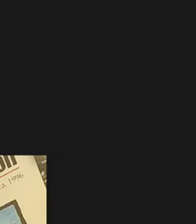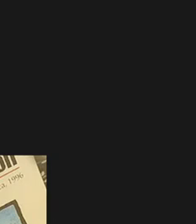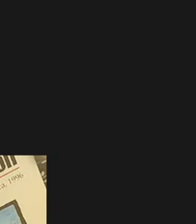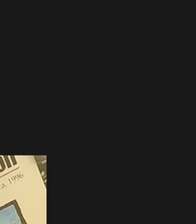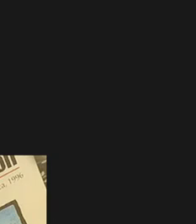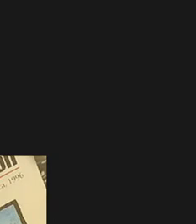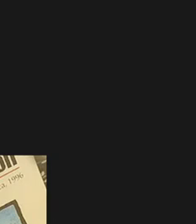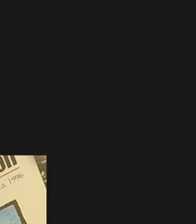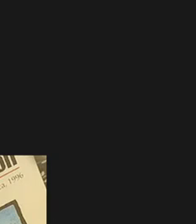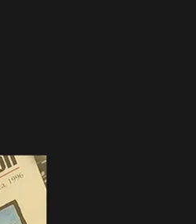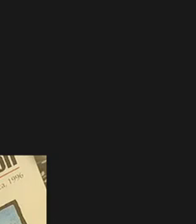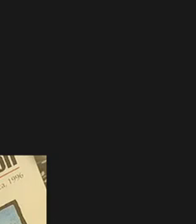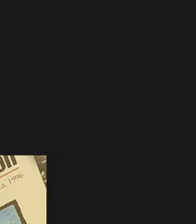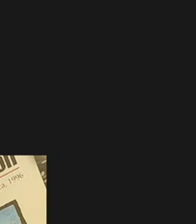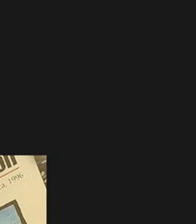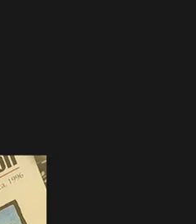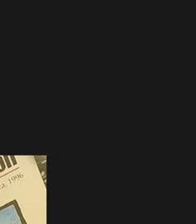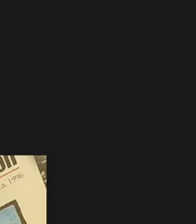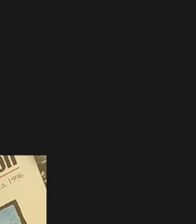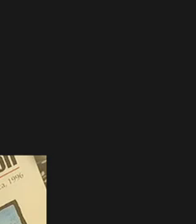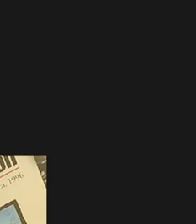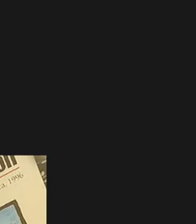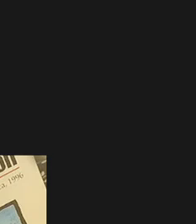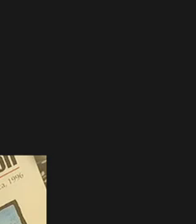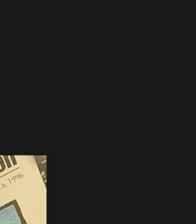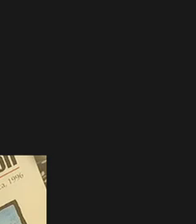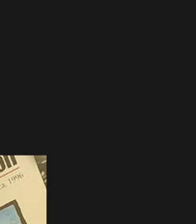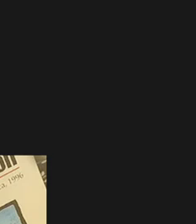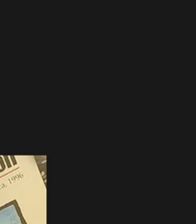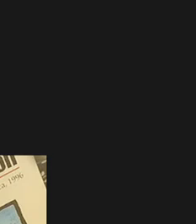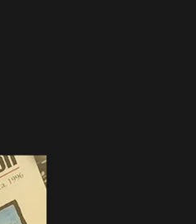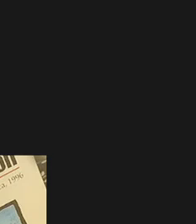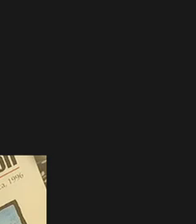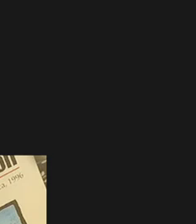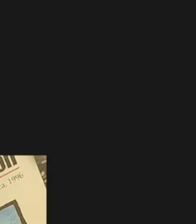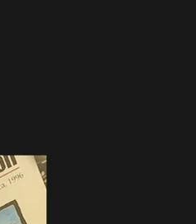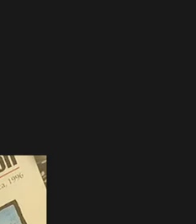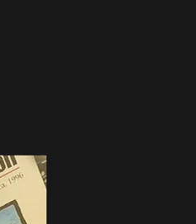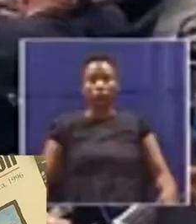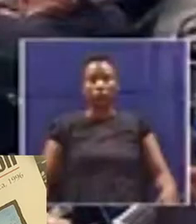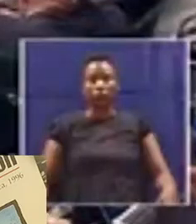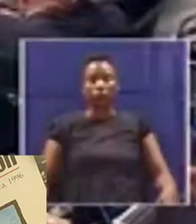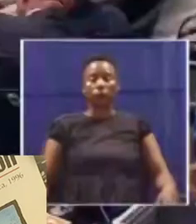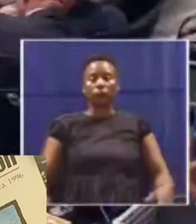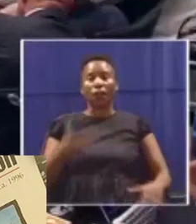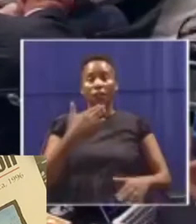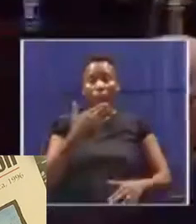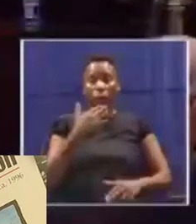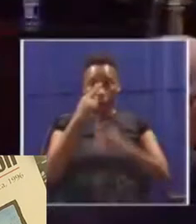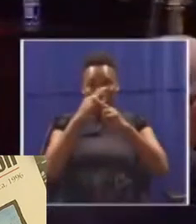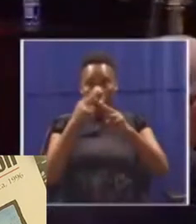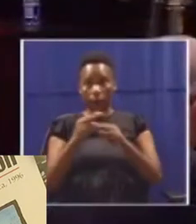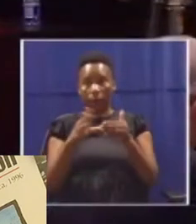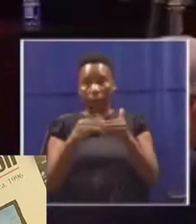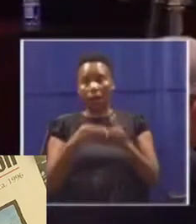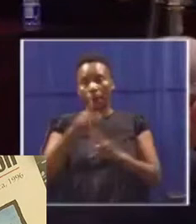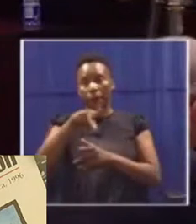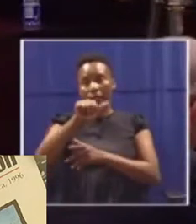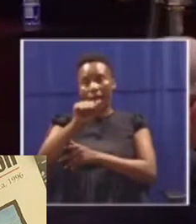support all these developments, including this bill. I thank you. Thank you, Honourable Member. The